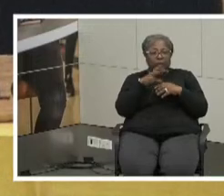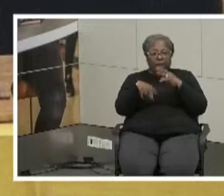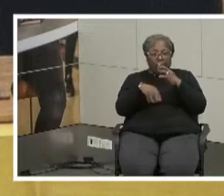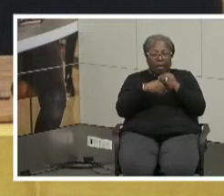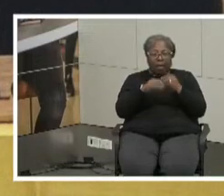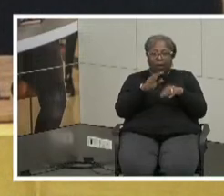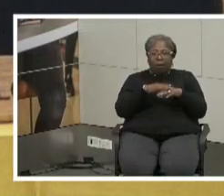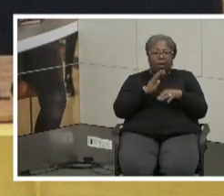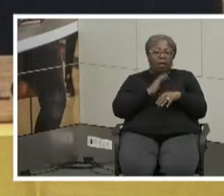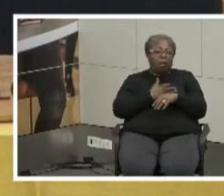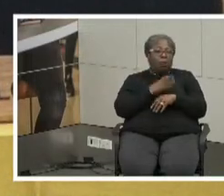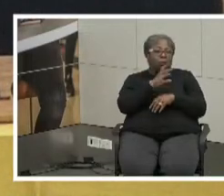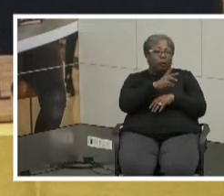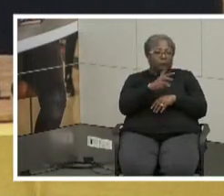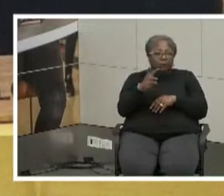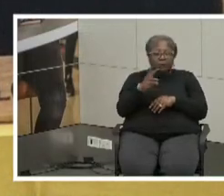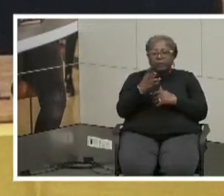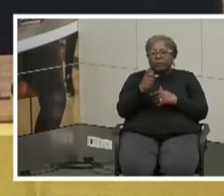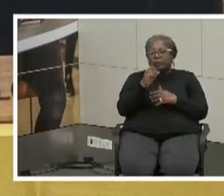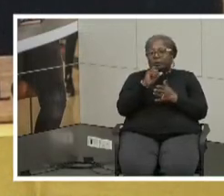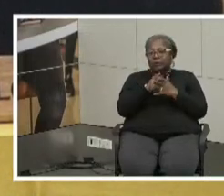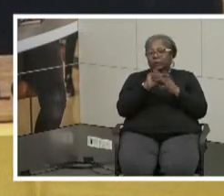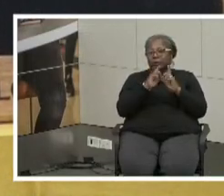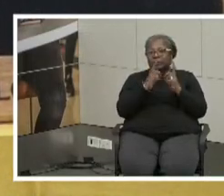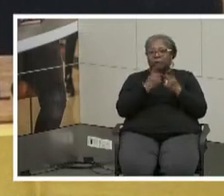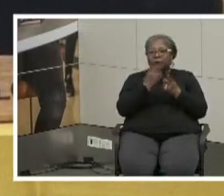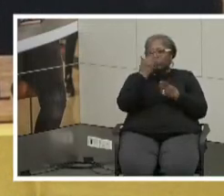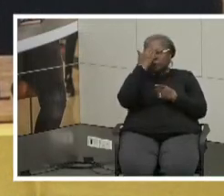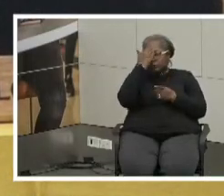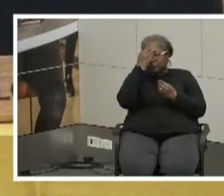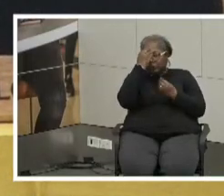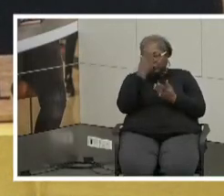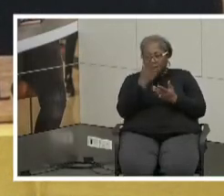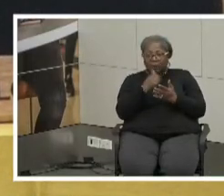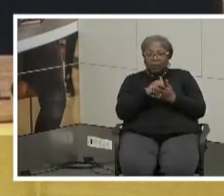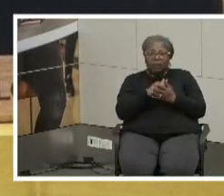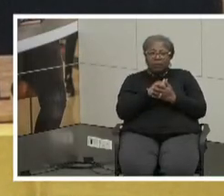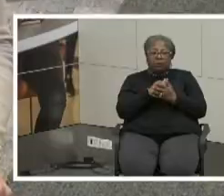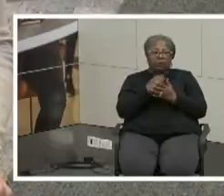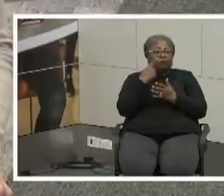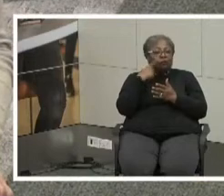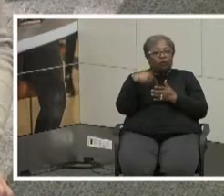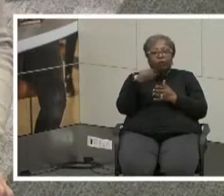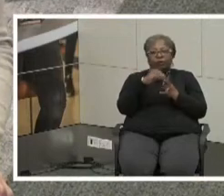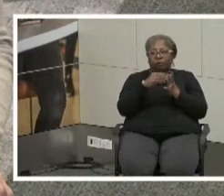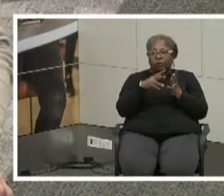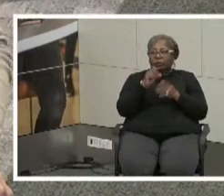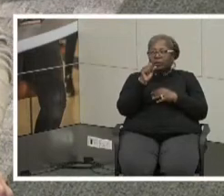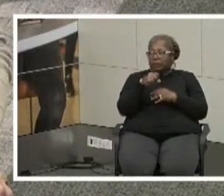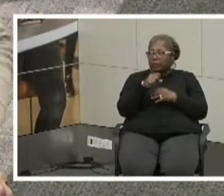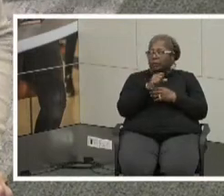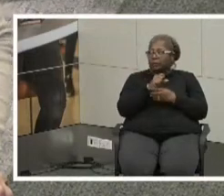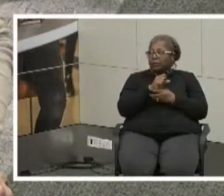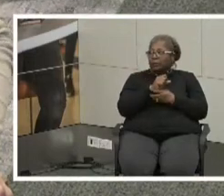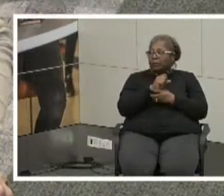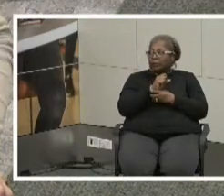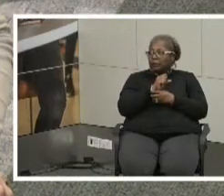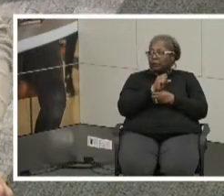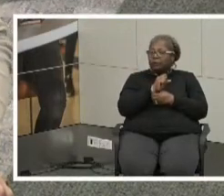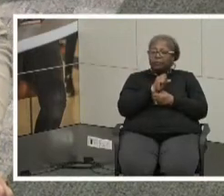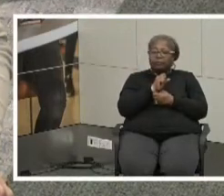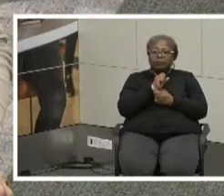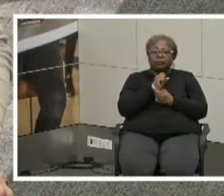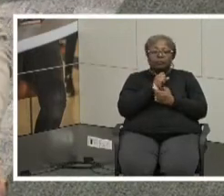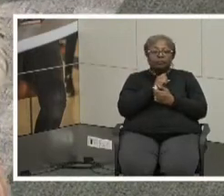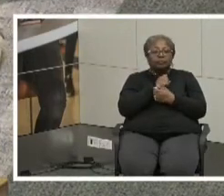someplace else so that it's you know so the district knows the information it's getting to the students uh yes thank you